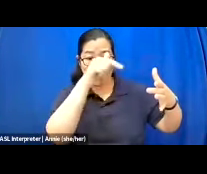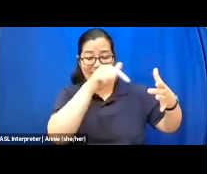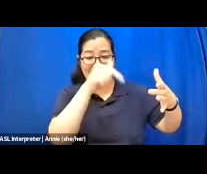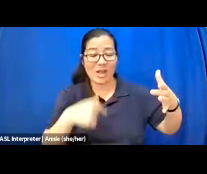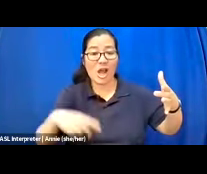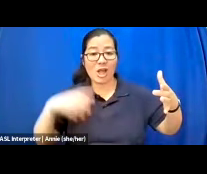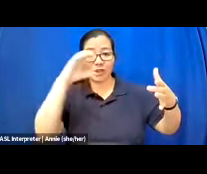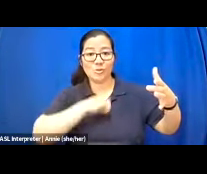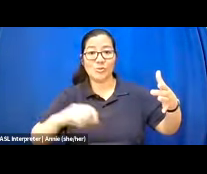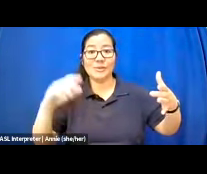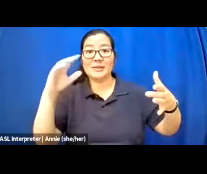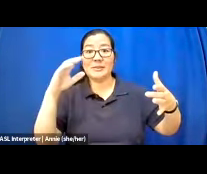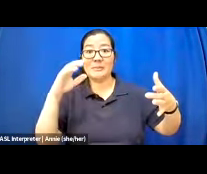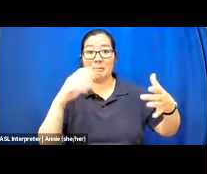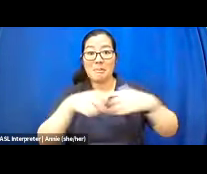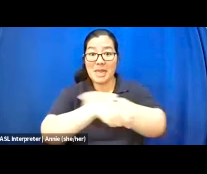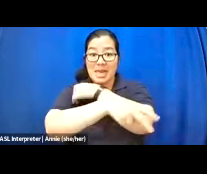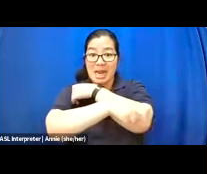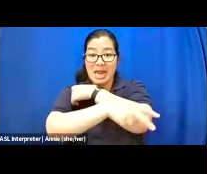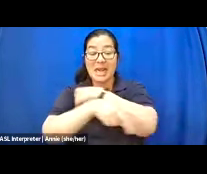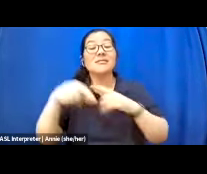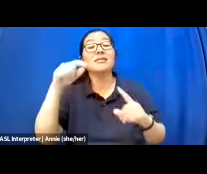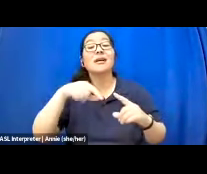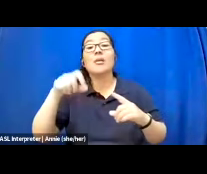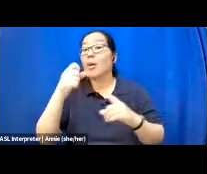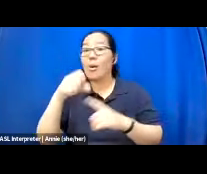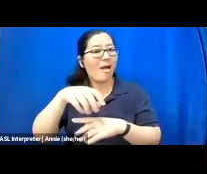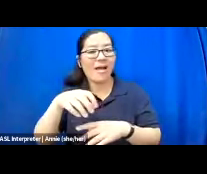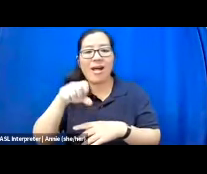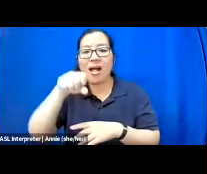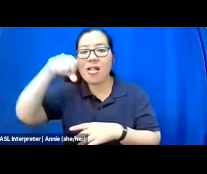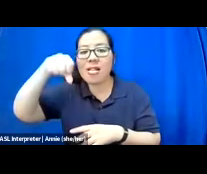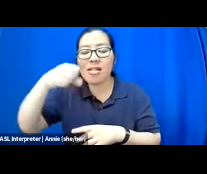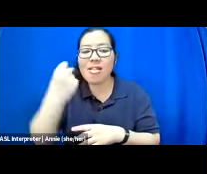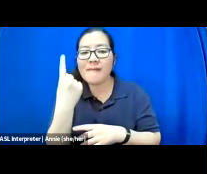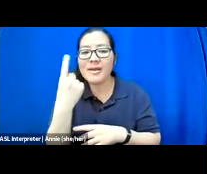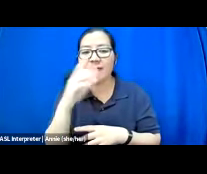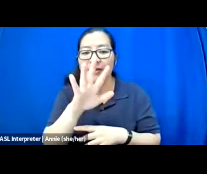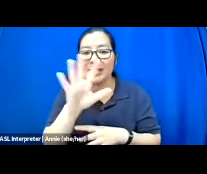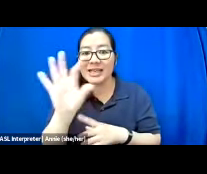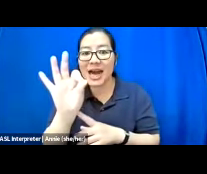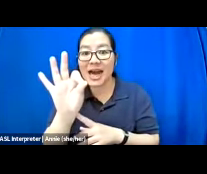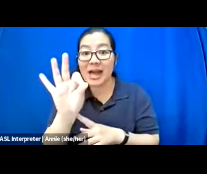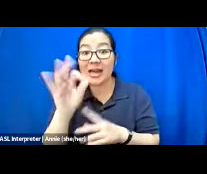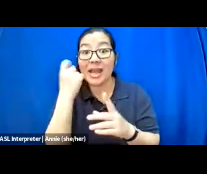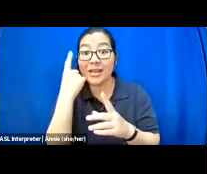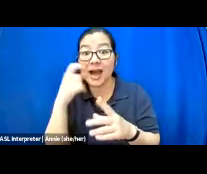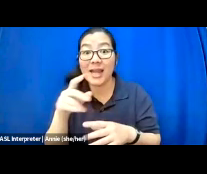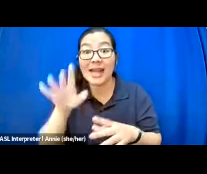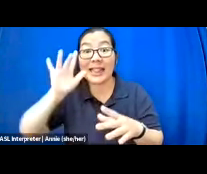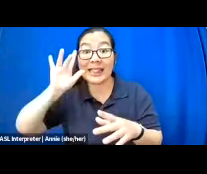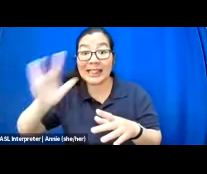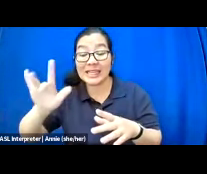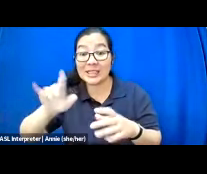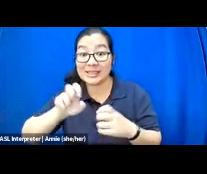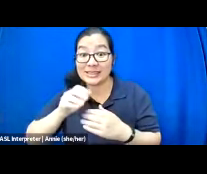and it was 11:59, and when I clicked enter, it was 12:00, and it said closed, and I'm like, oh crap!